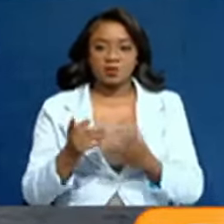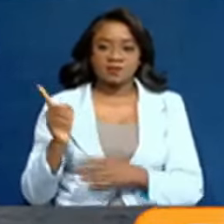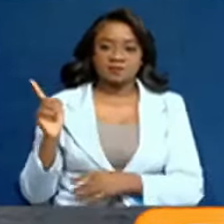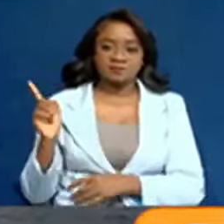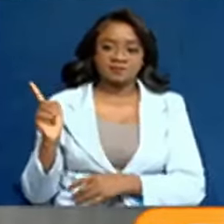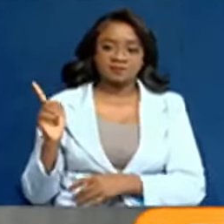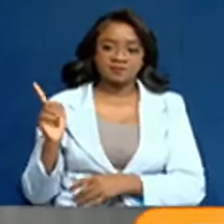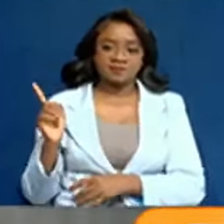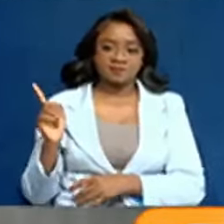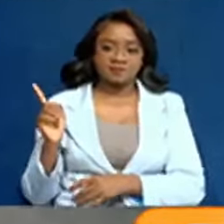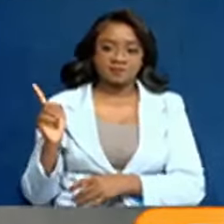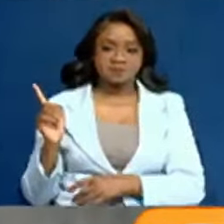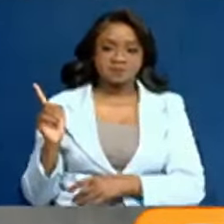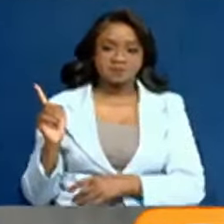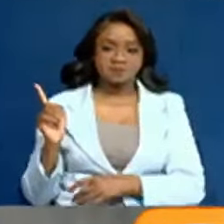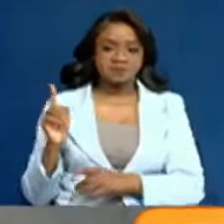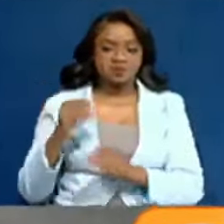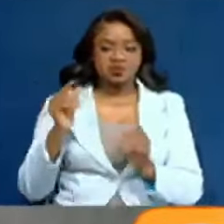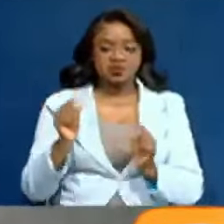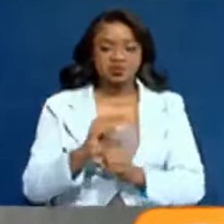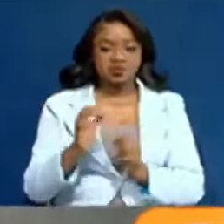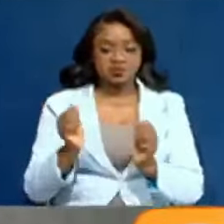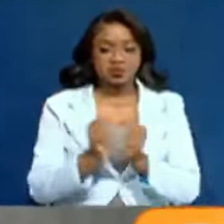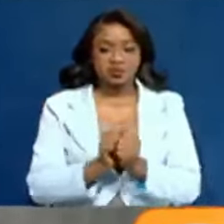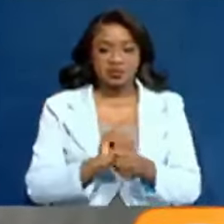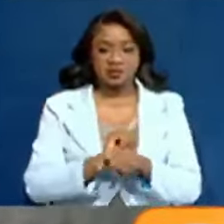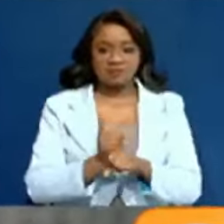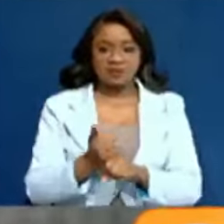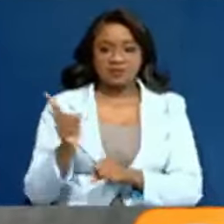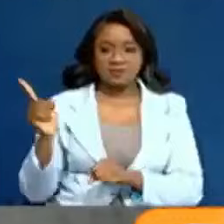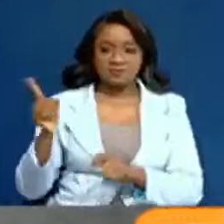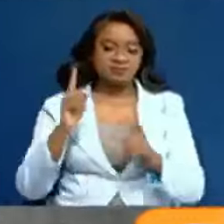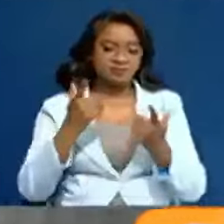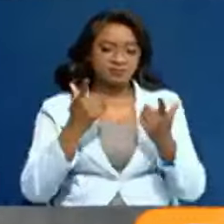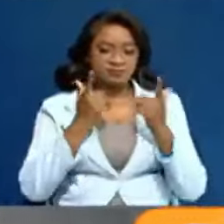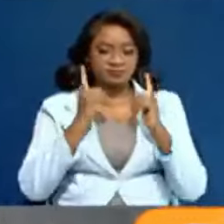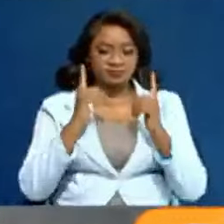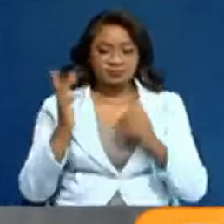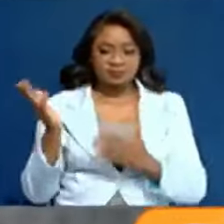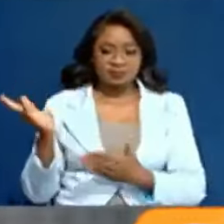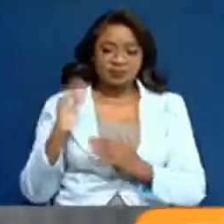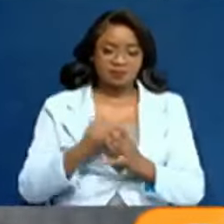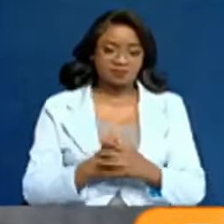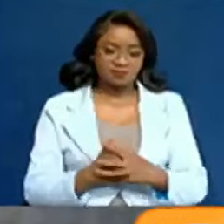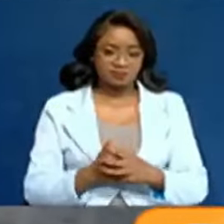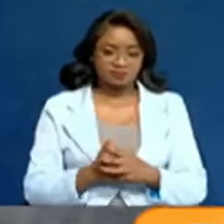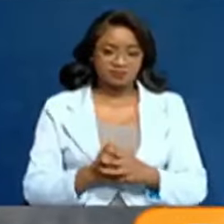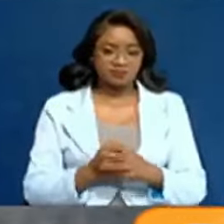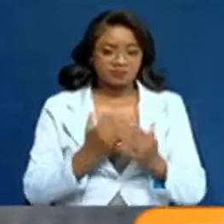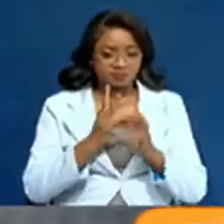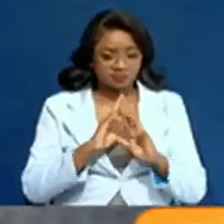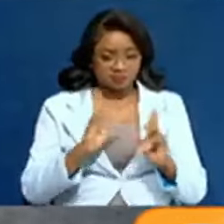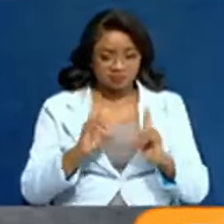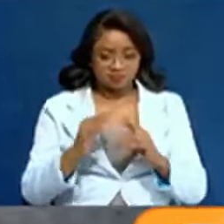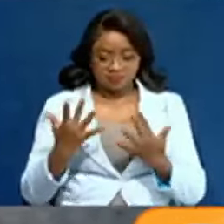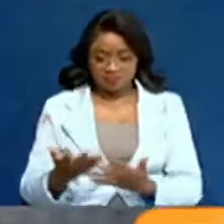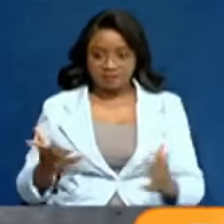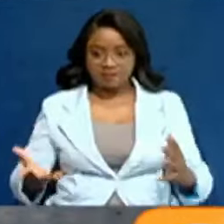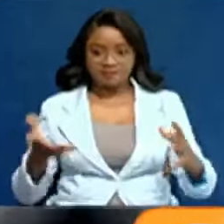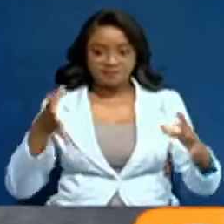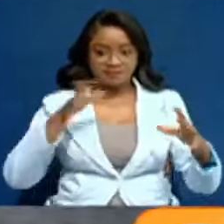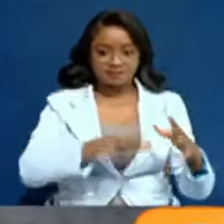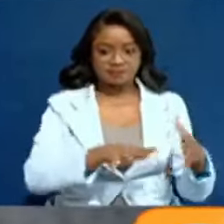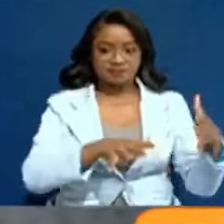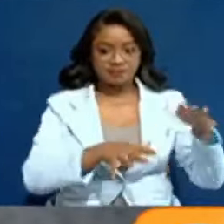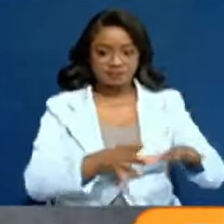next task. In less than 10 minutes, the accomplices arrived driving a blue canter ready to transport the stolen goods.